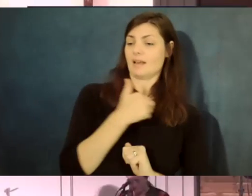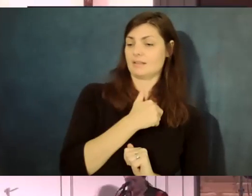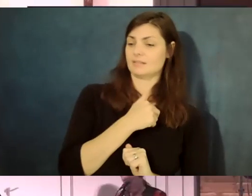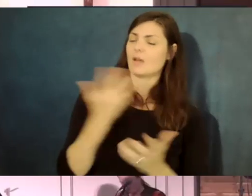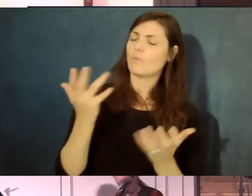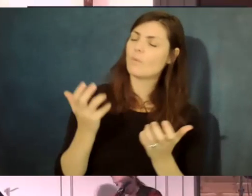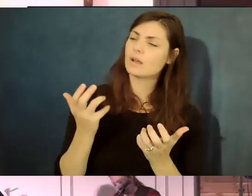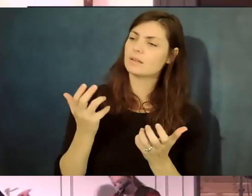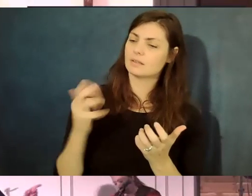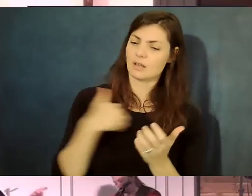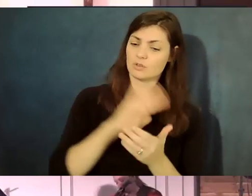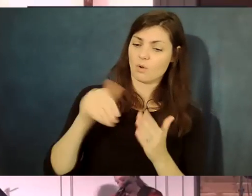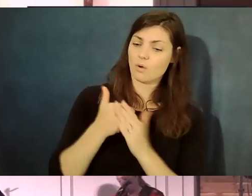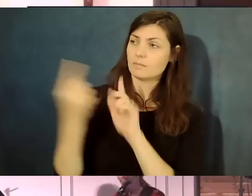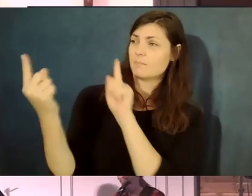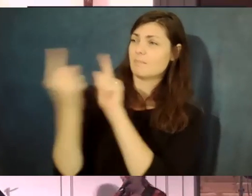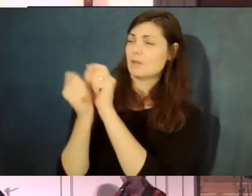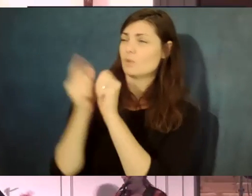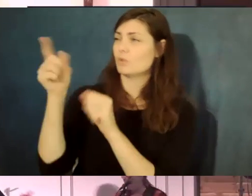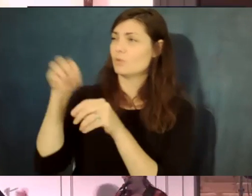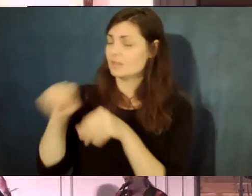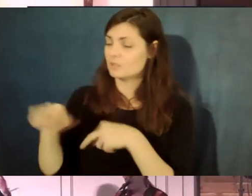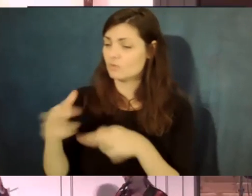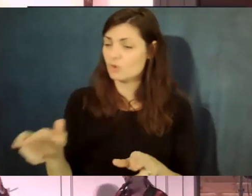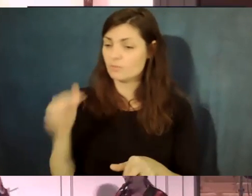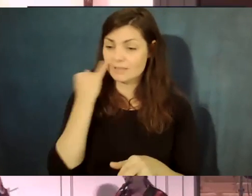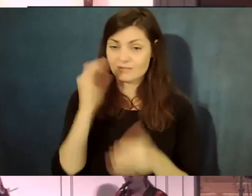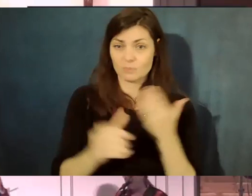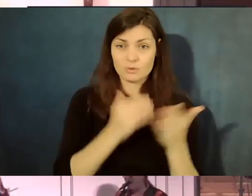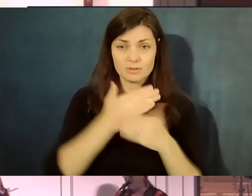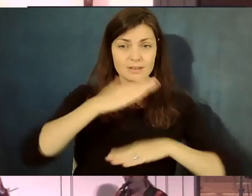room, whether it's at the communion table or in our hearts and minds before we.